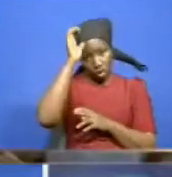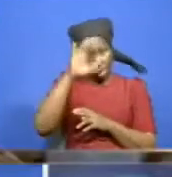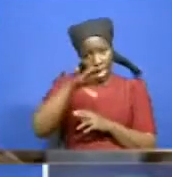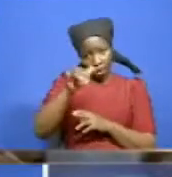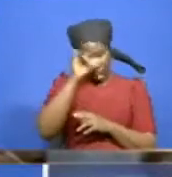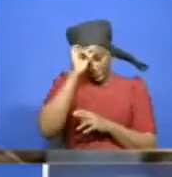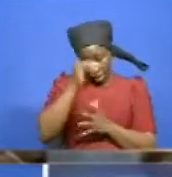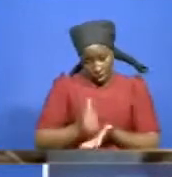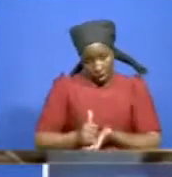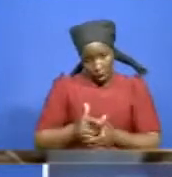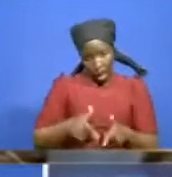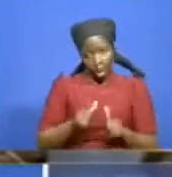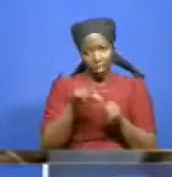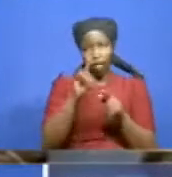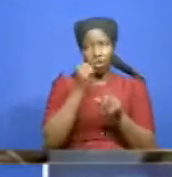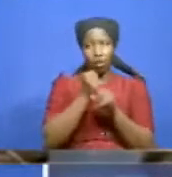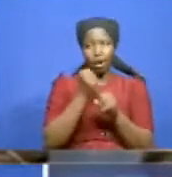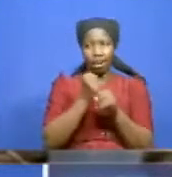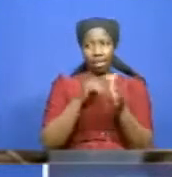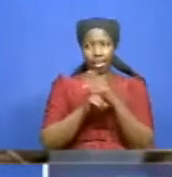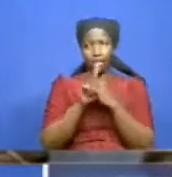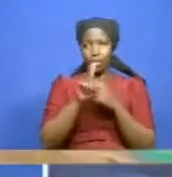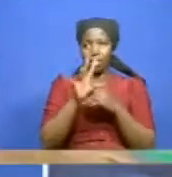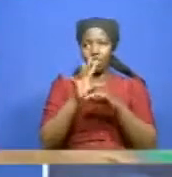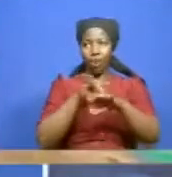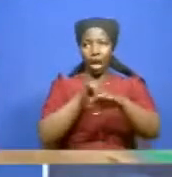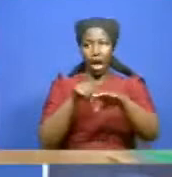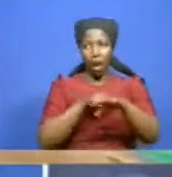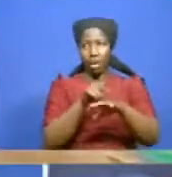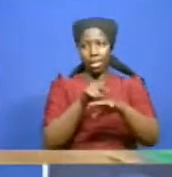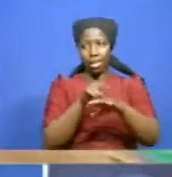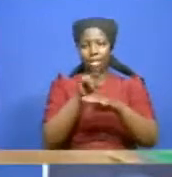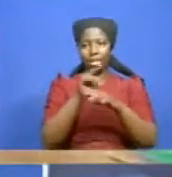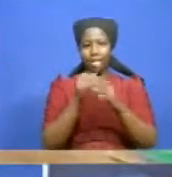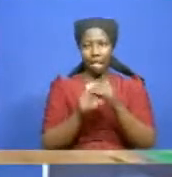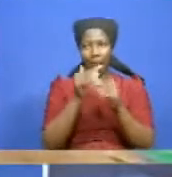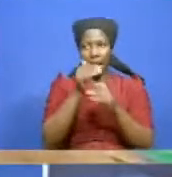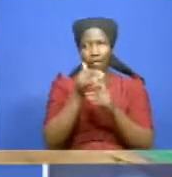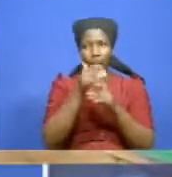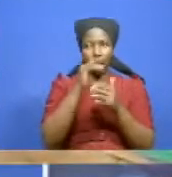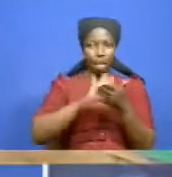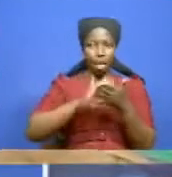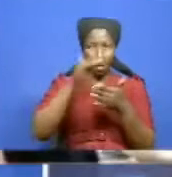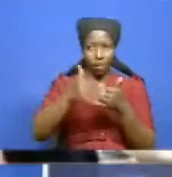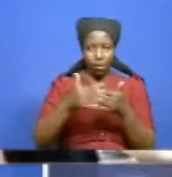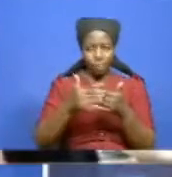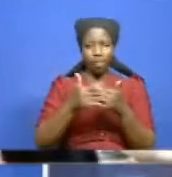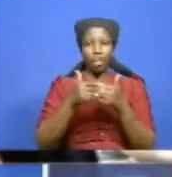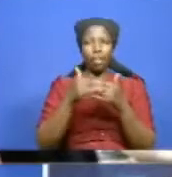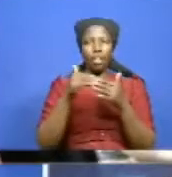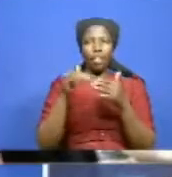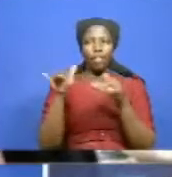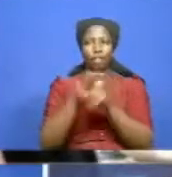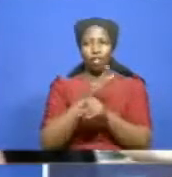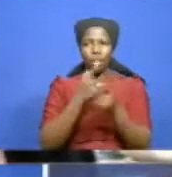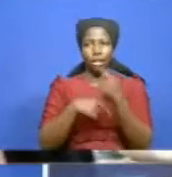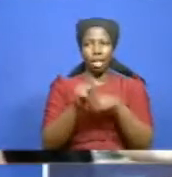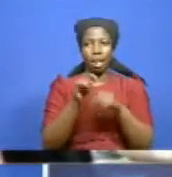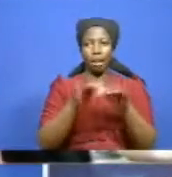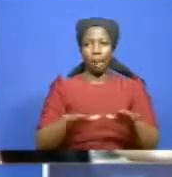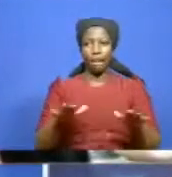them operate on a 24-hour basis. This follows the refurbishment of the main wholesale market. Nimeanza pa biashara